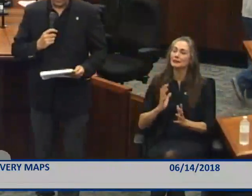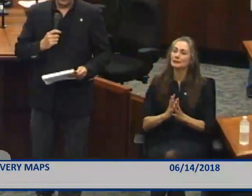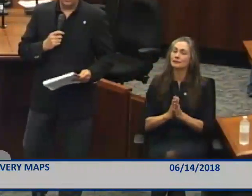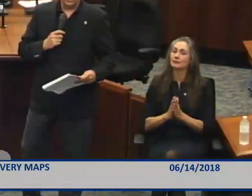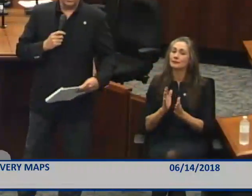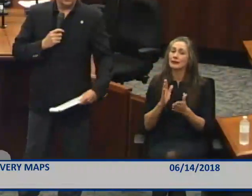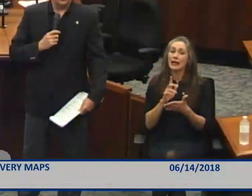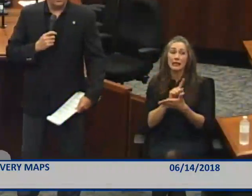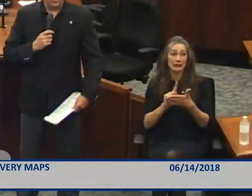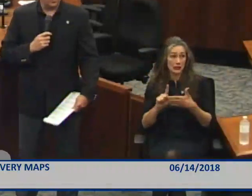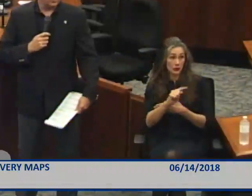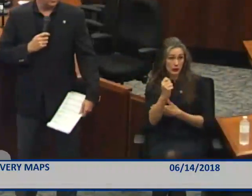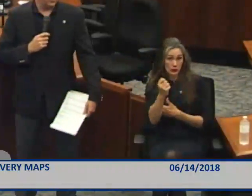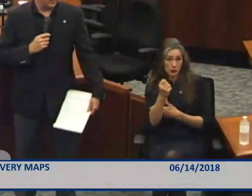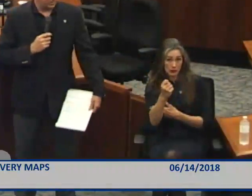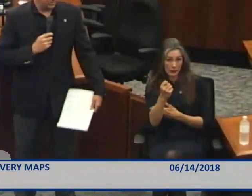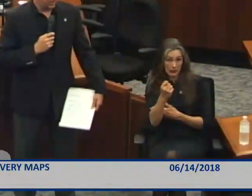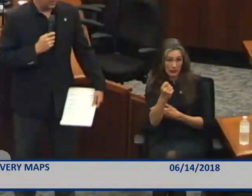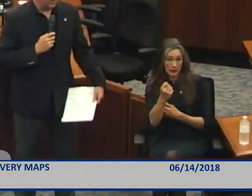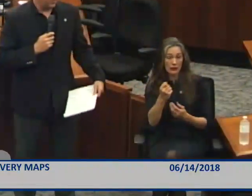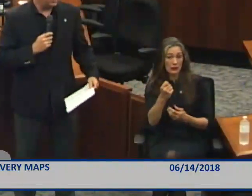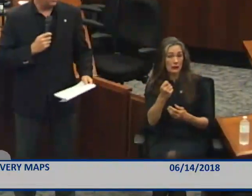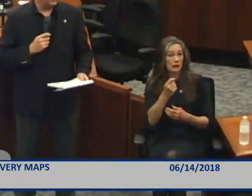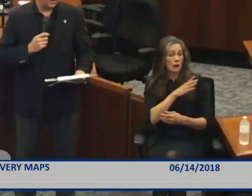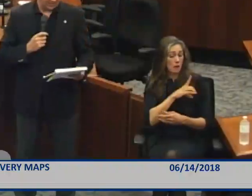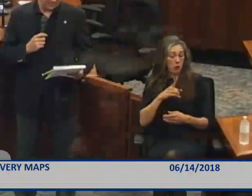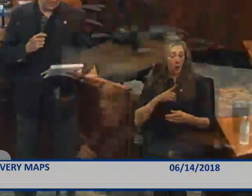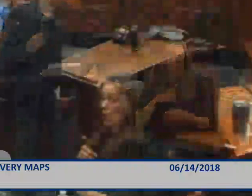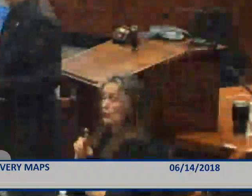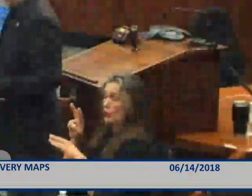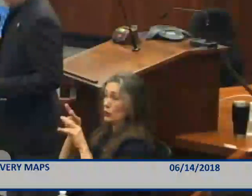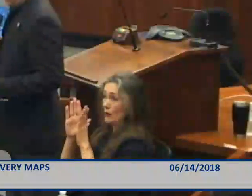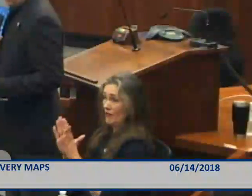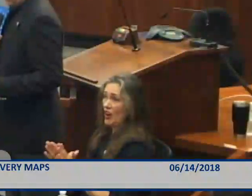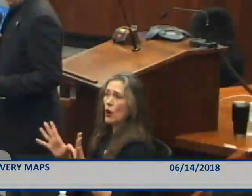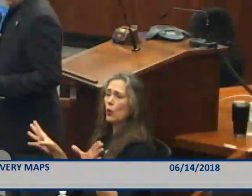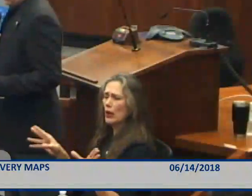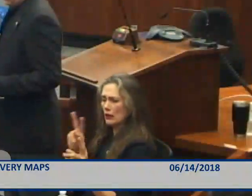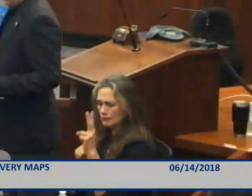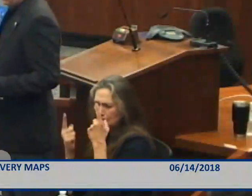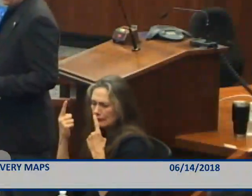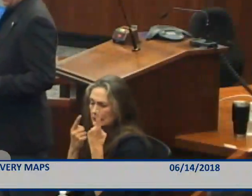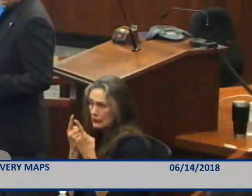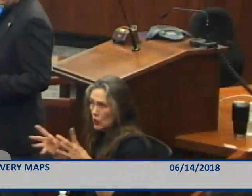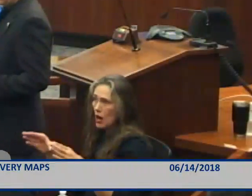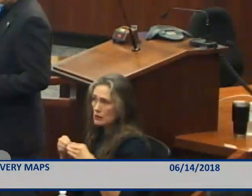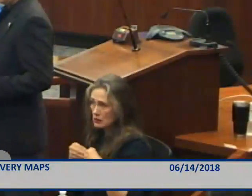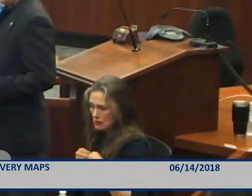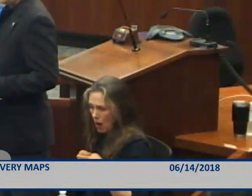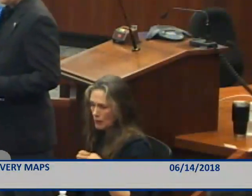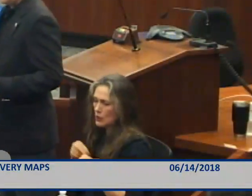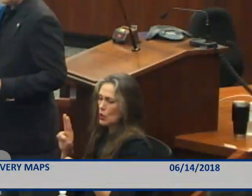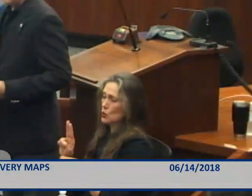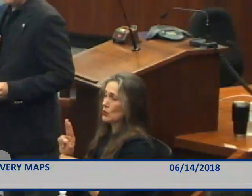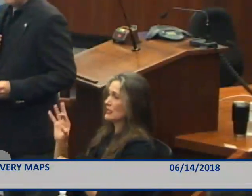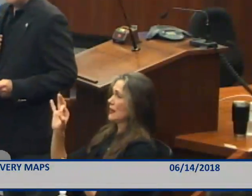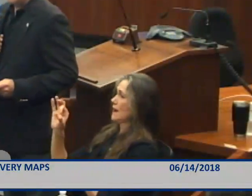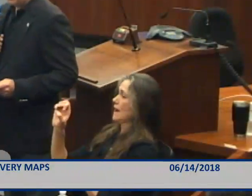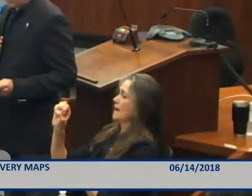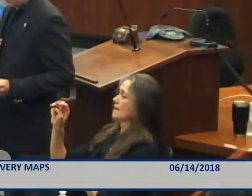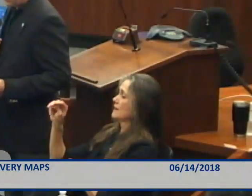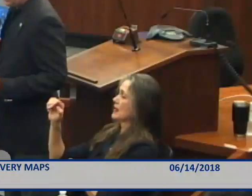So next Tuesday, in front of our Board of Supervisors, they are going to adopt and consider the FEMA maps, which is, as we talked about,